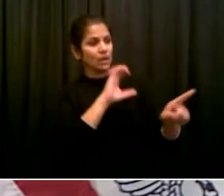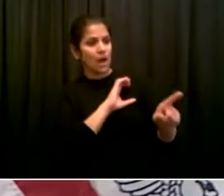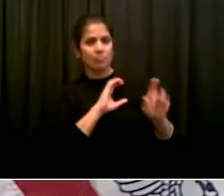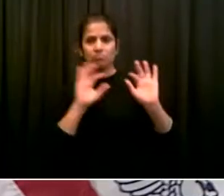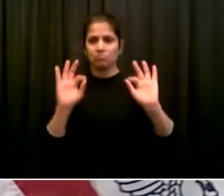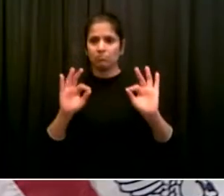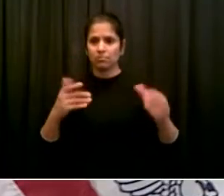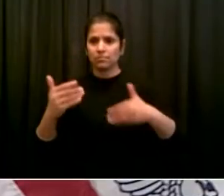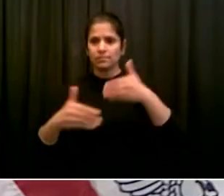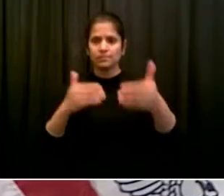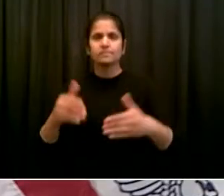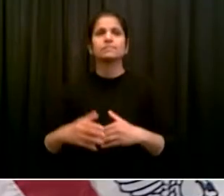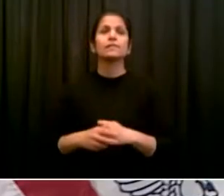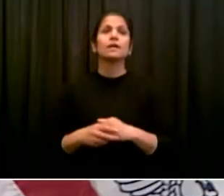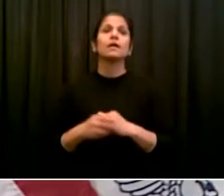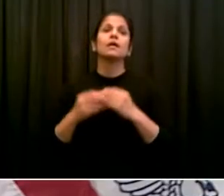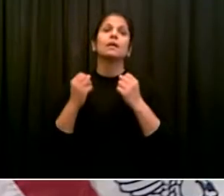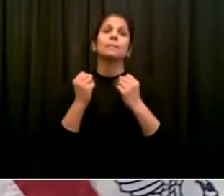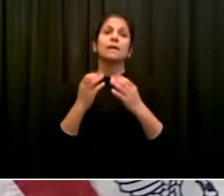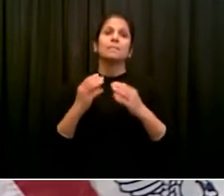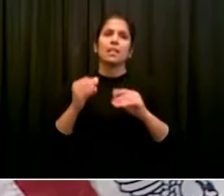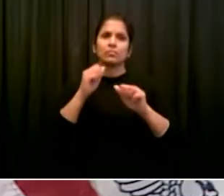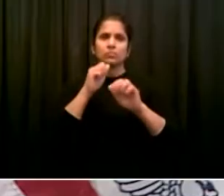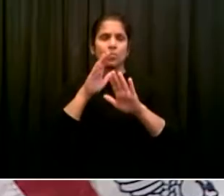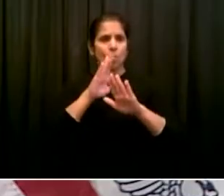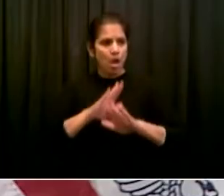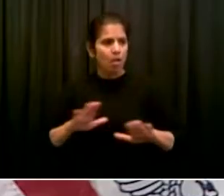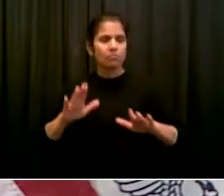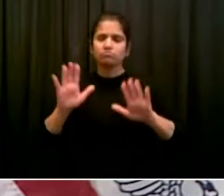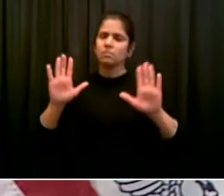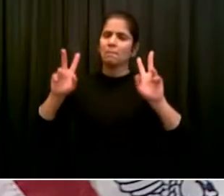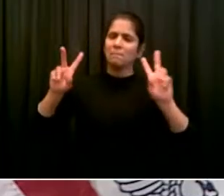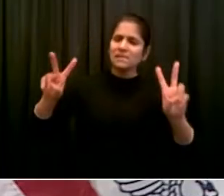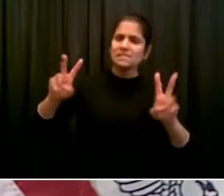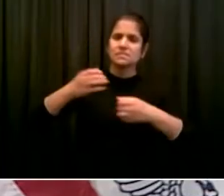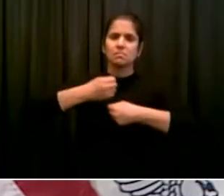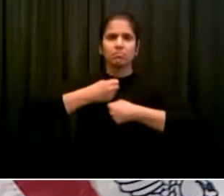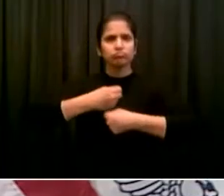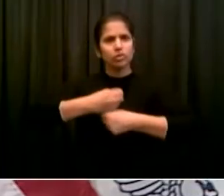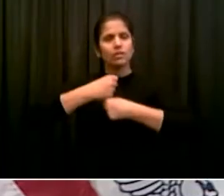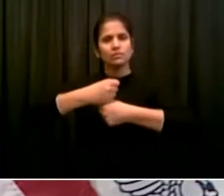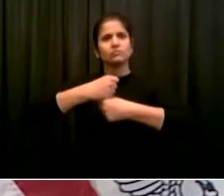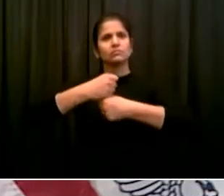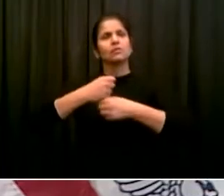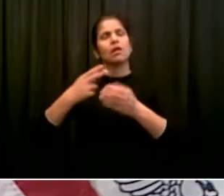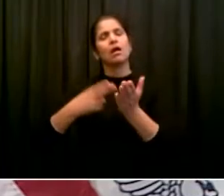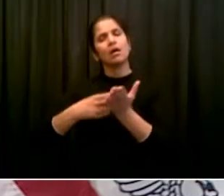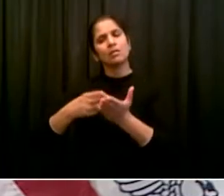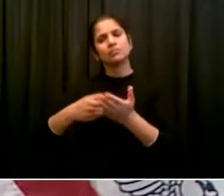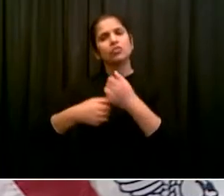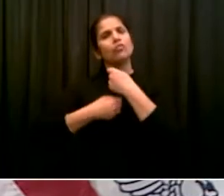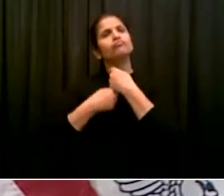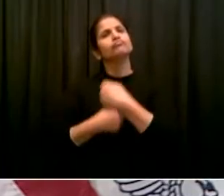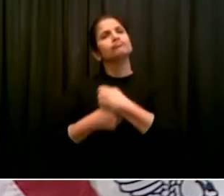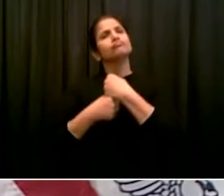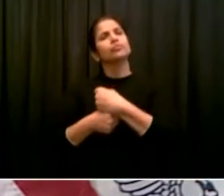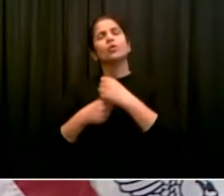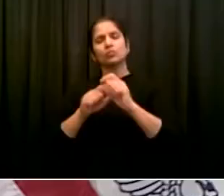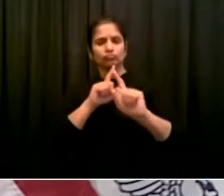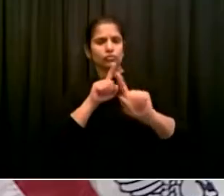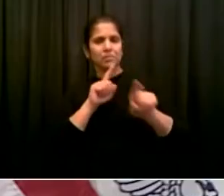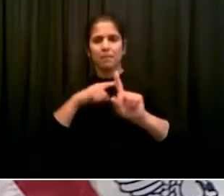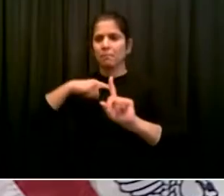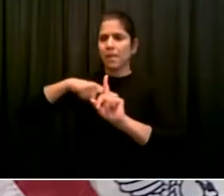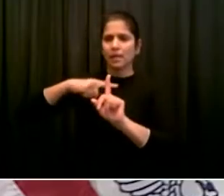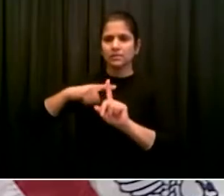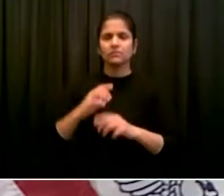protests out there calling for change. They see an honest response, and today's report is that exactly that, is part of that honest response. And I think